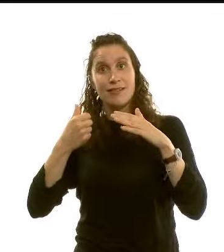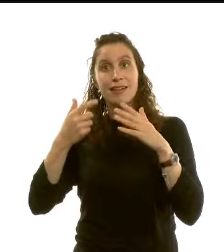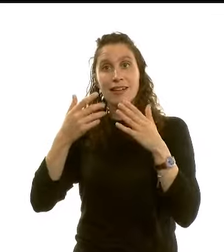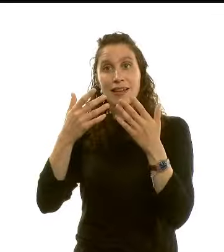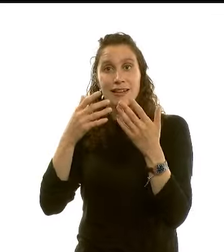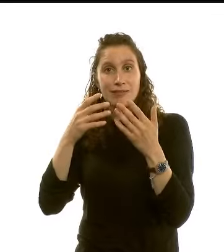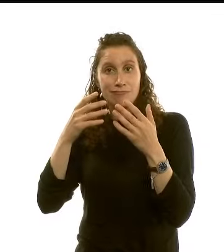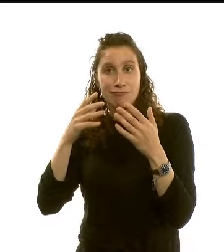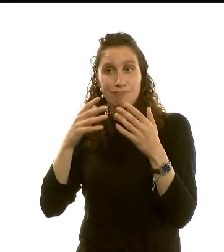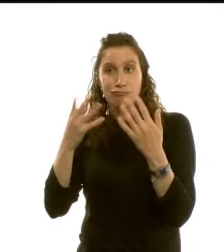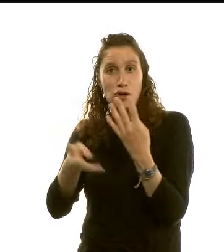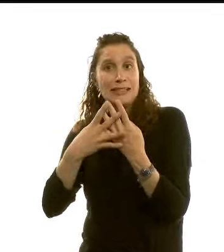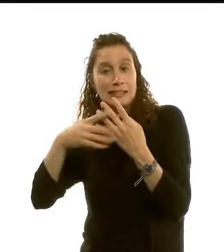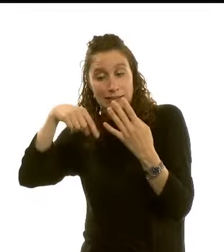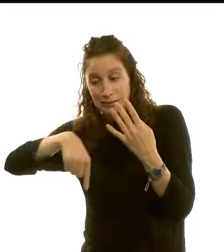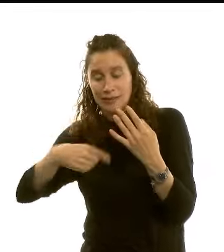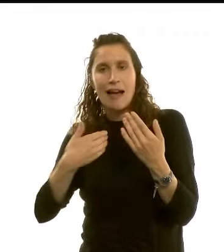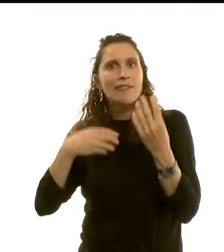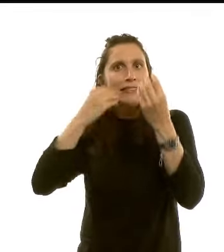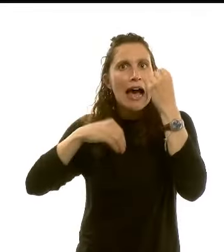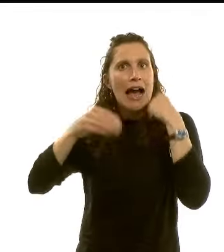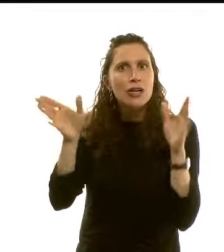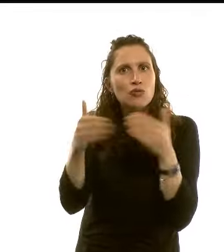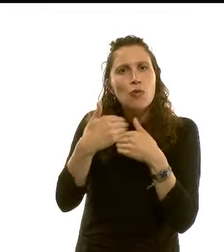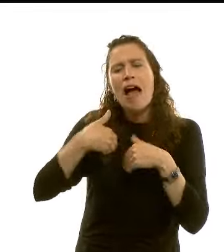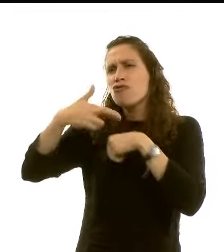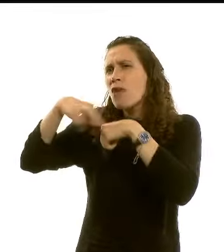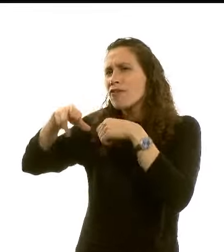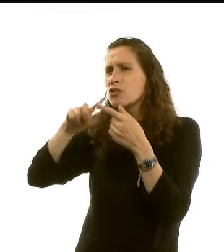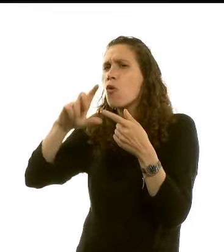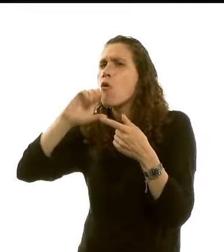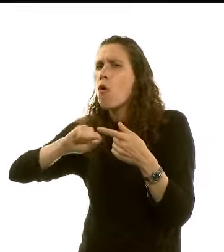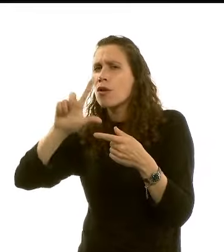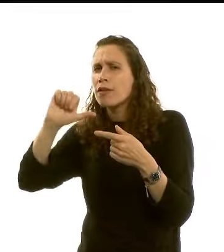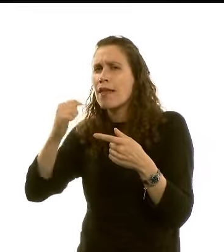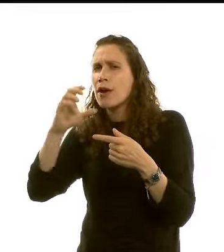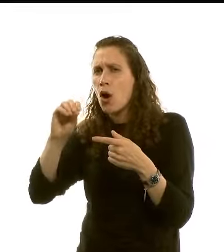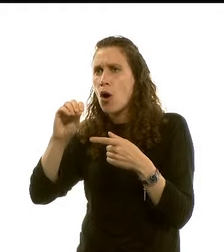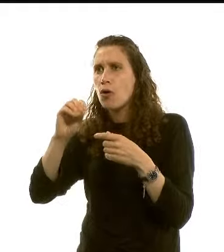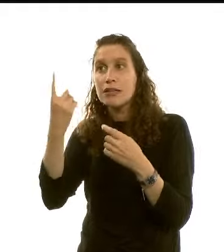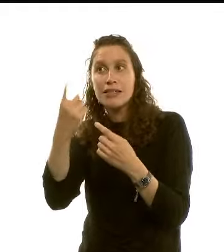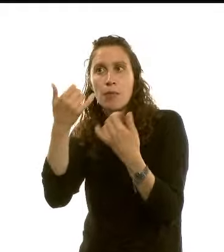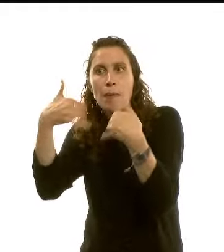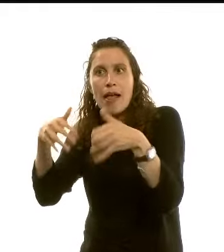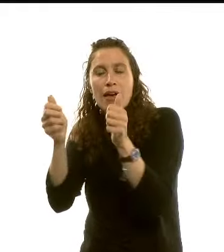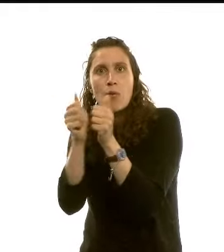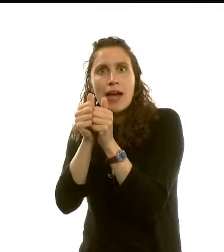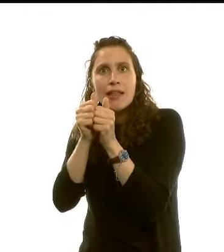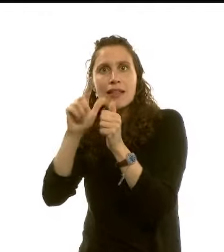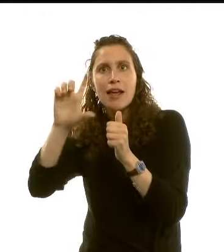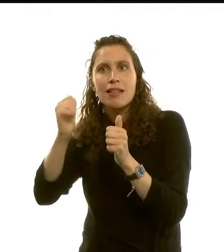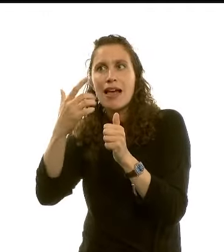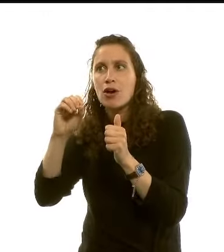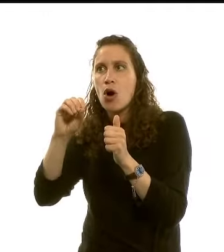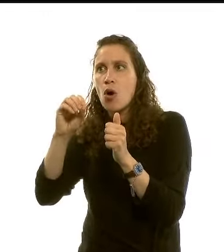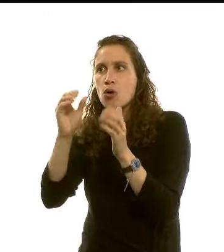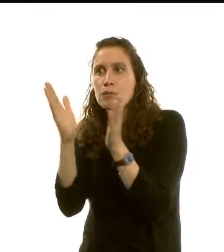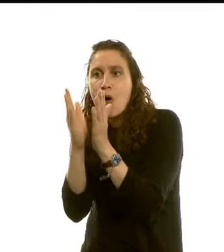have the dining room. There are even little references to old LEGO sets. So there is someone playing with the iconic LEGO Yellow